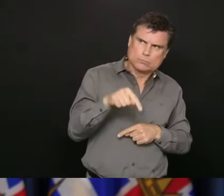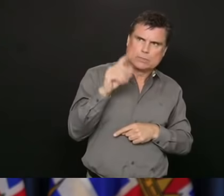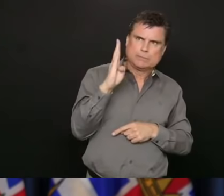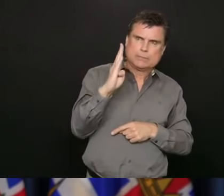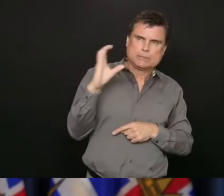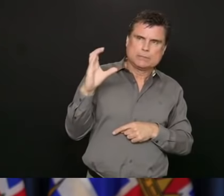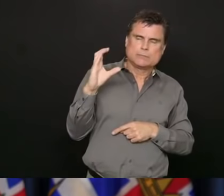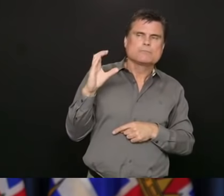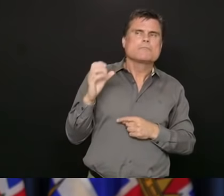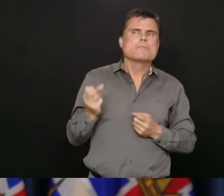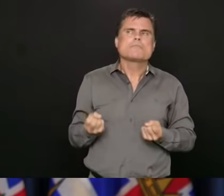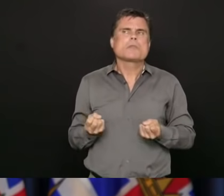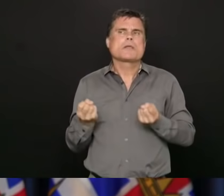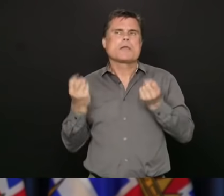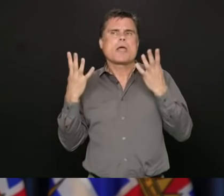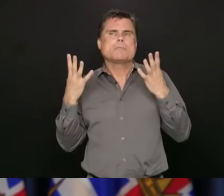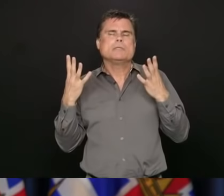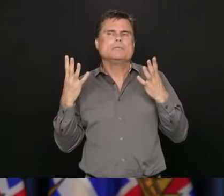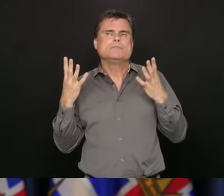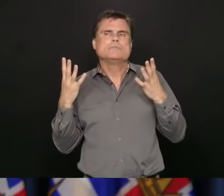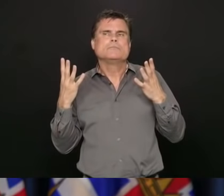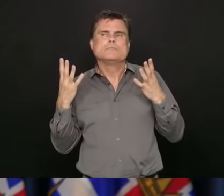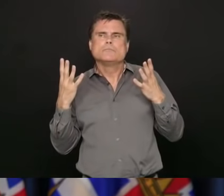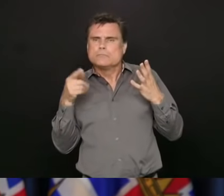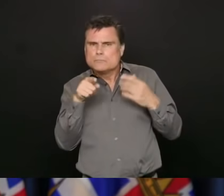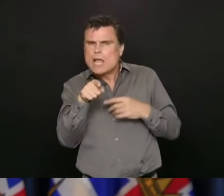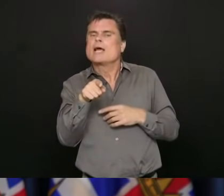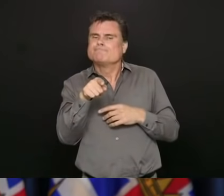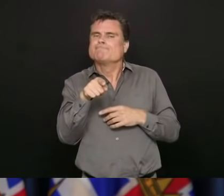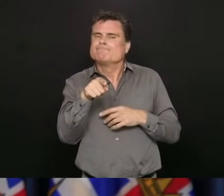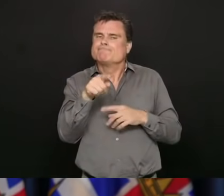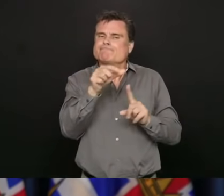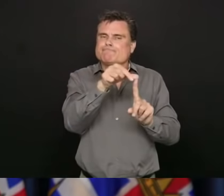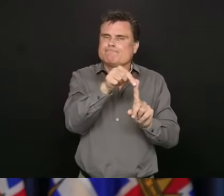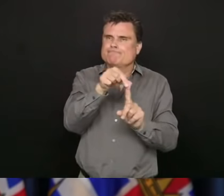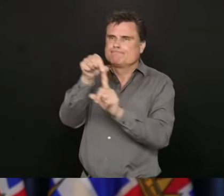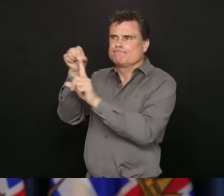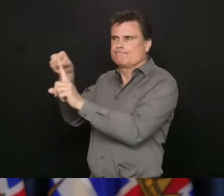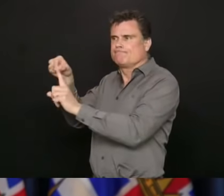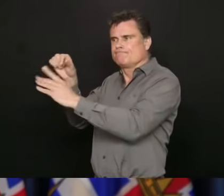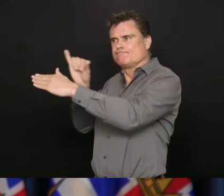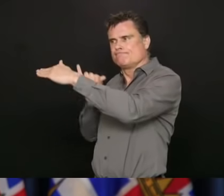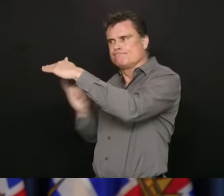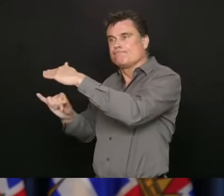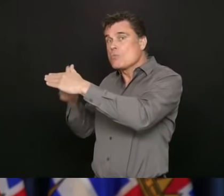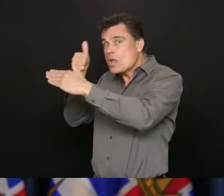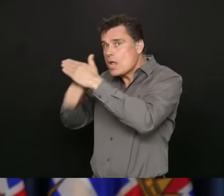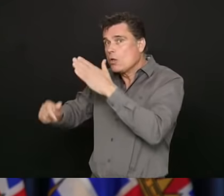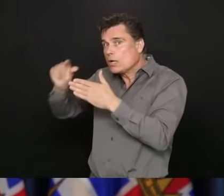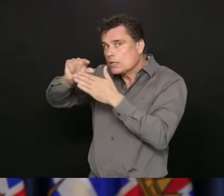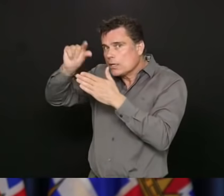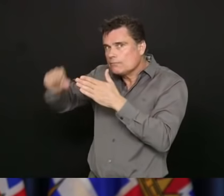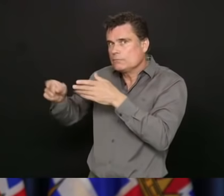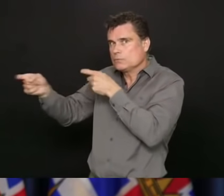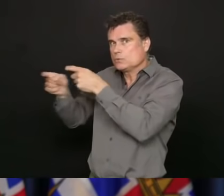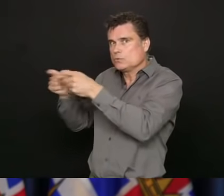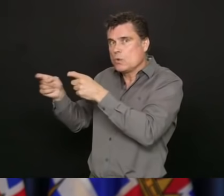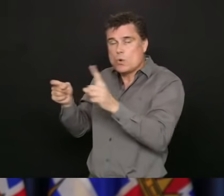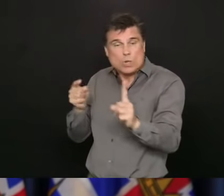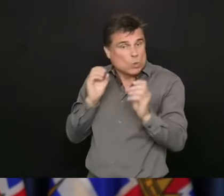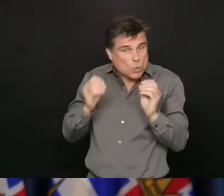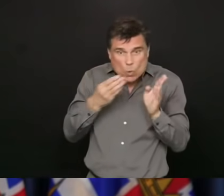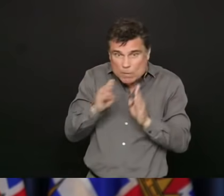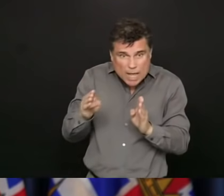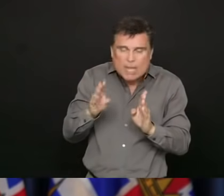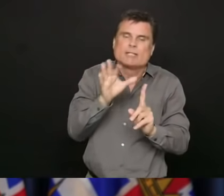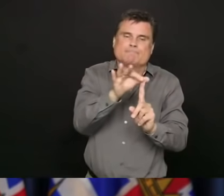the fact they did not present the sufficient self-isolation plan, or because of the symptoms of COVID-19?